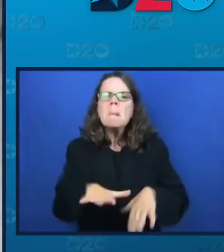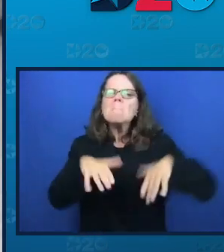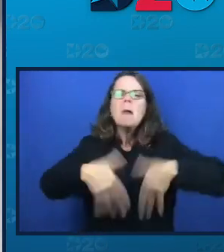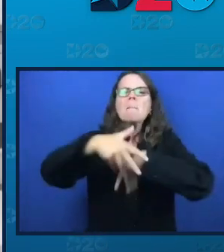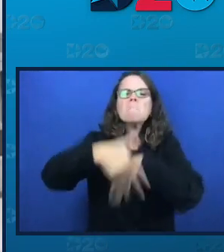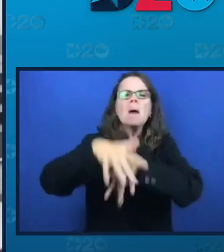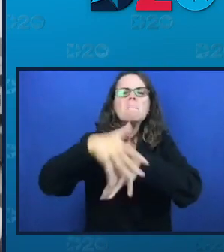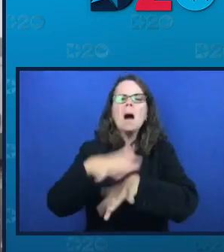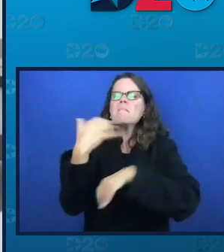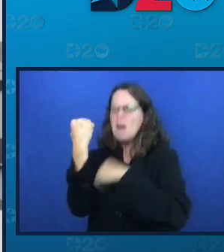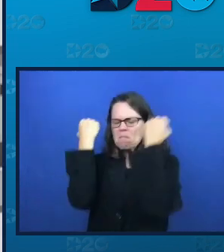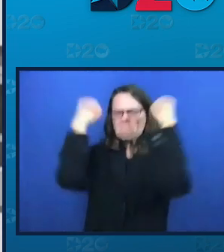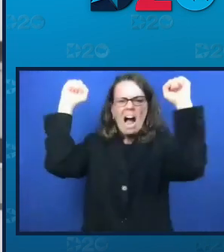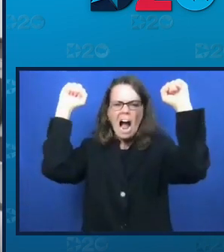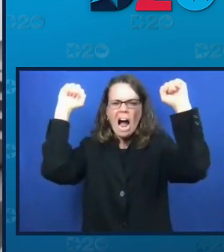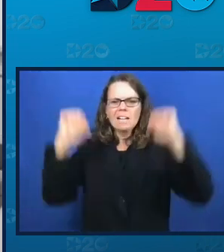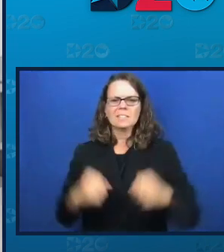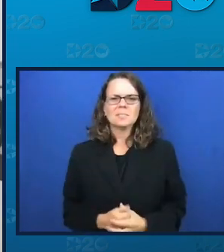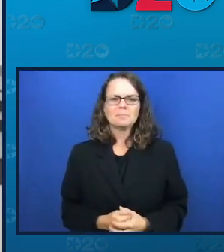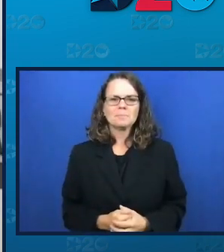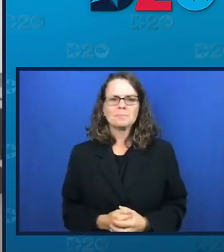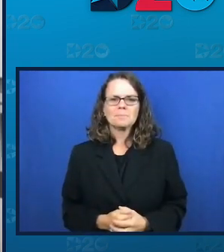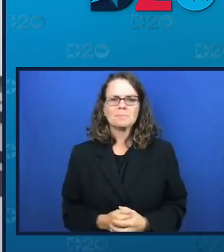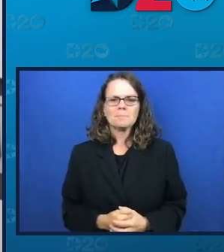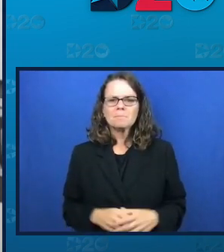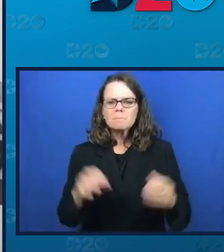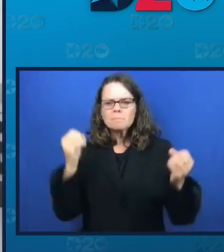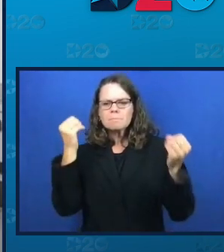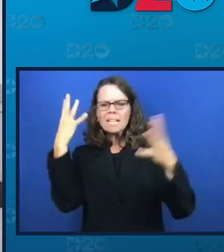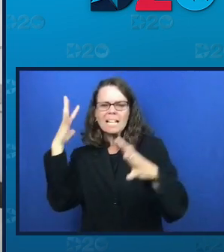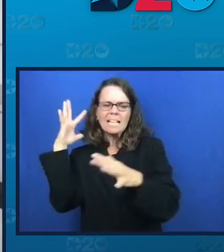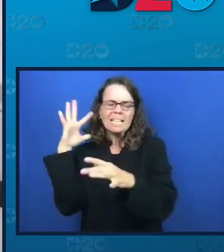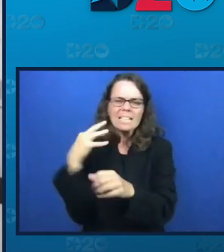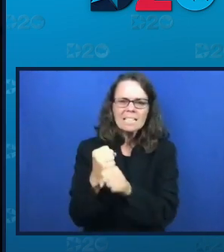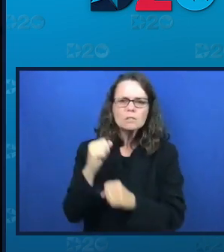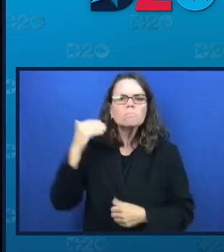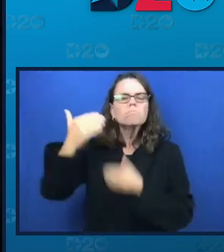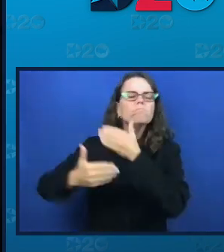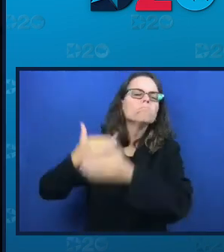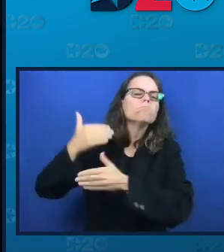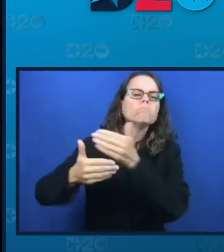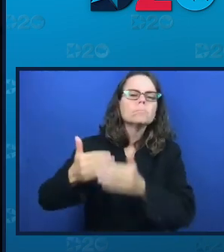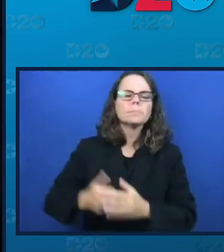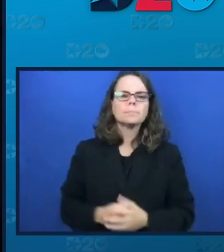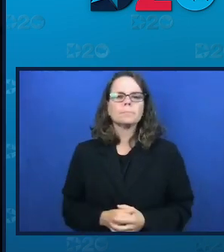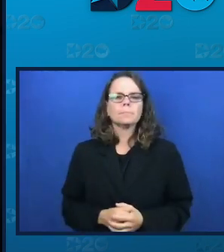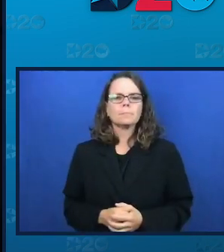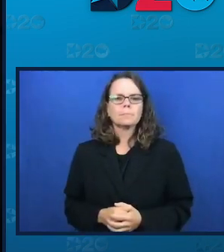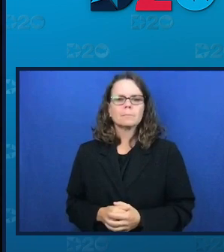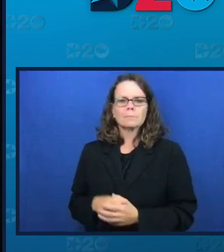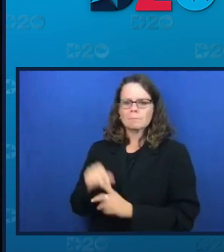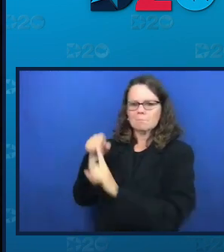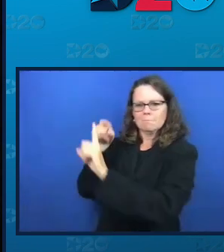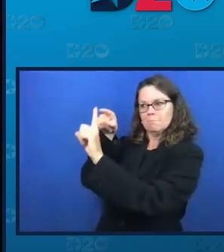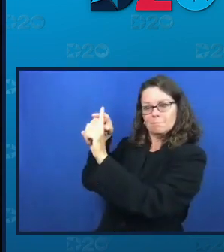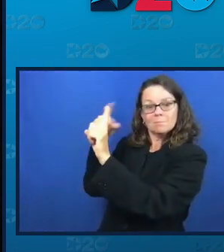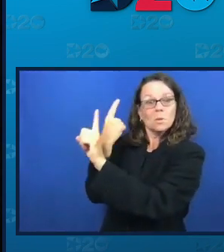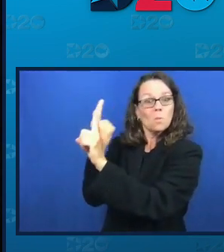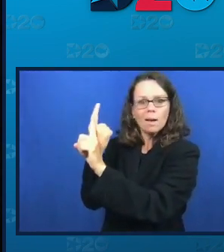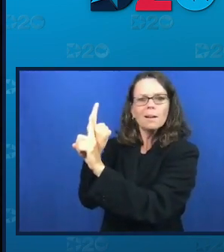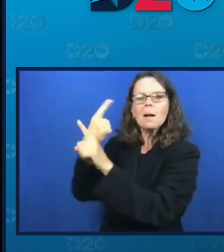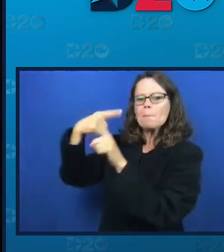And all of these decades later, while he and others of his generation achieved much, We're still fighting against police